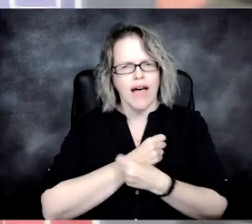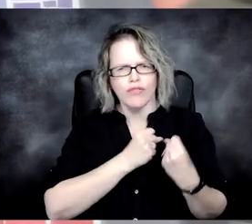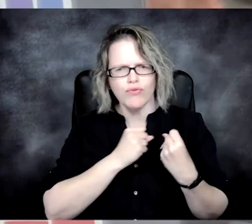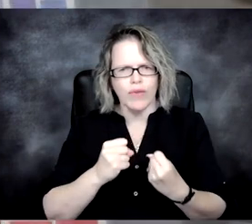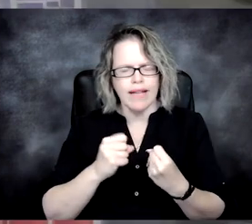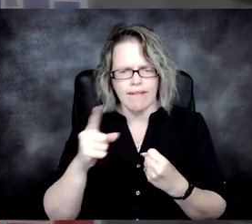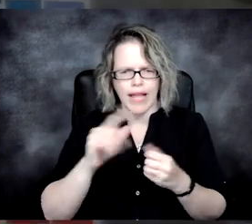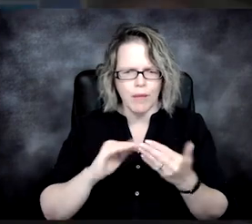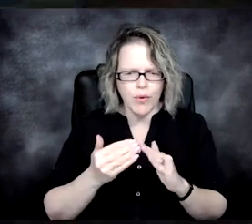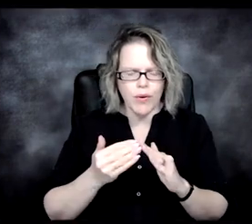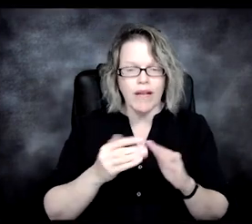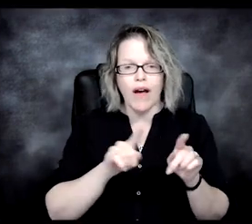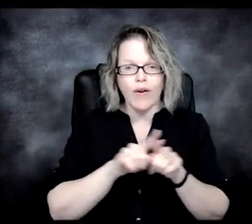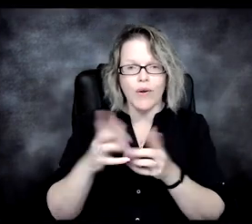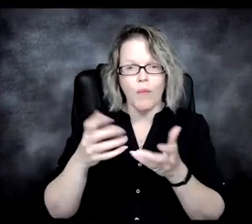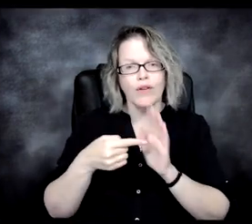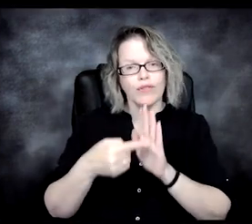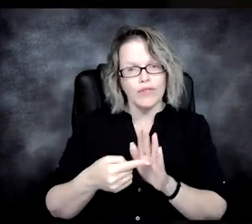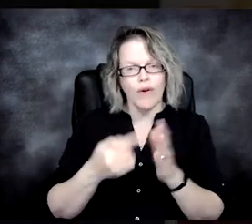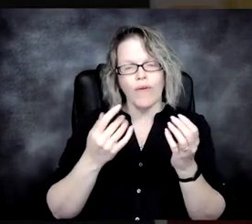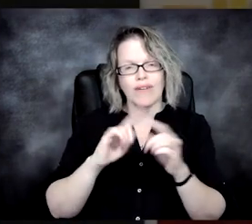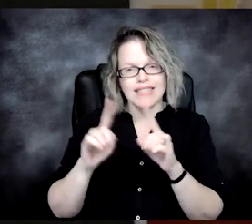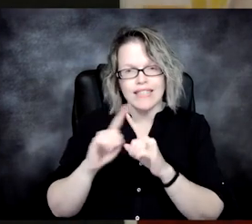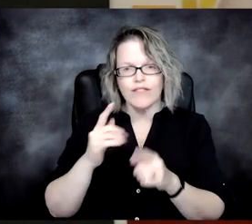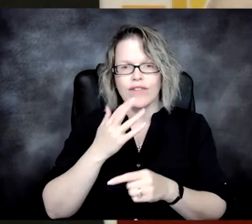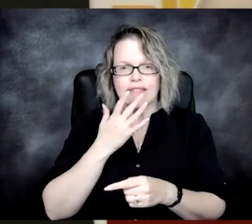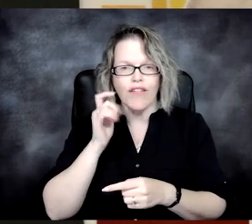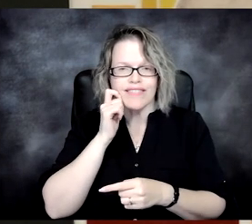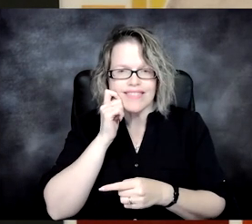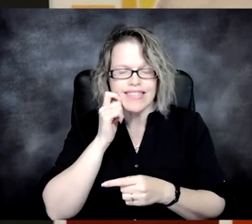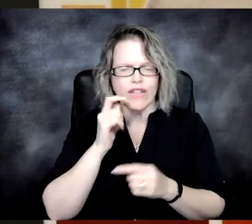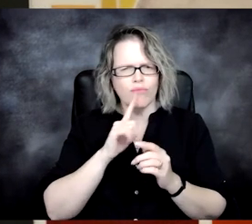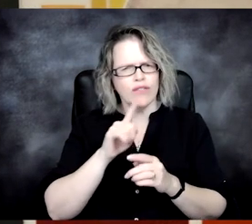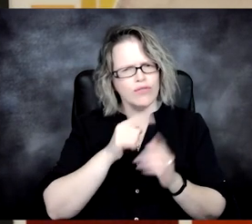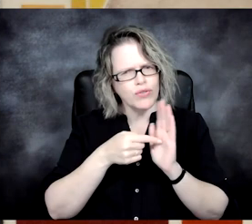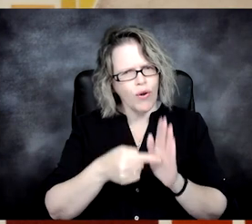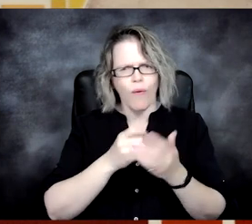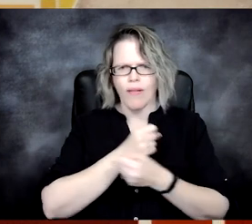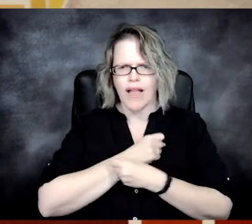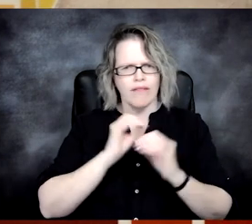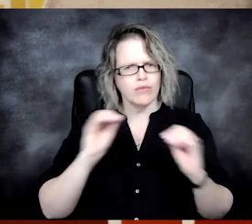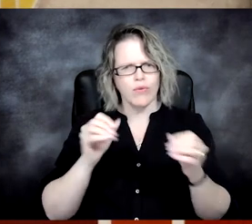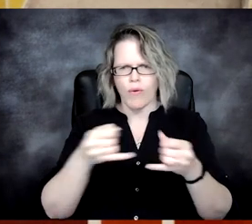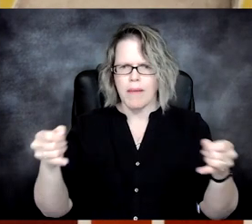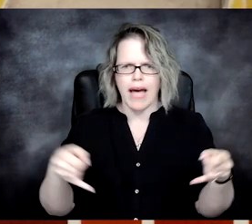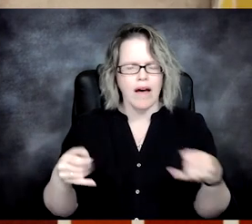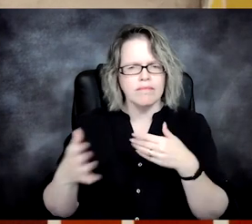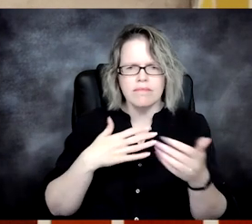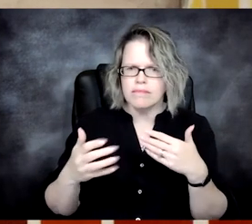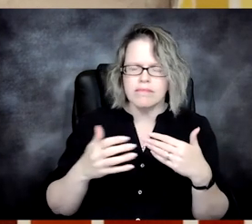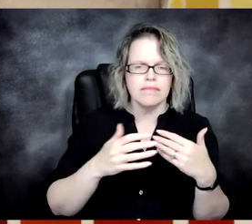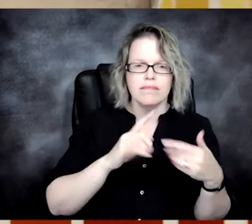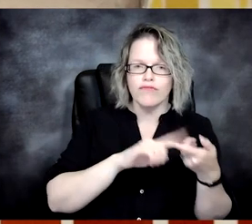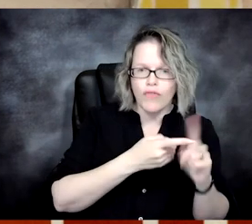community. I also wanted to depict multiple skin tones to truly show that love has no bounds, whether that is platonic